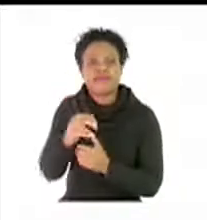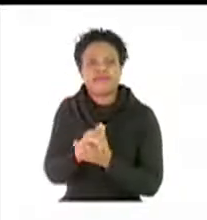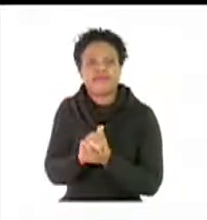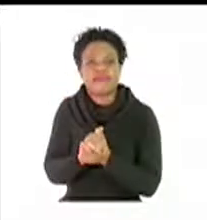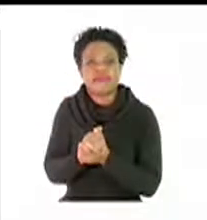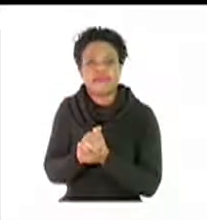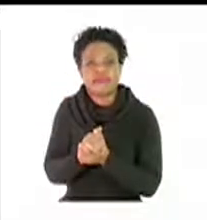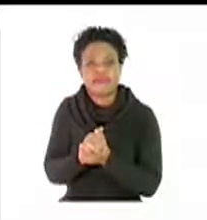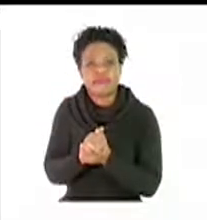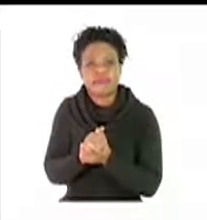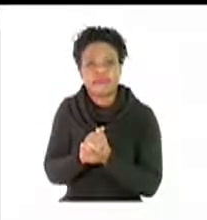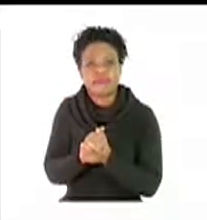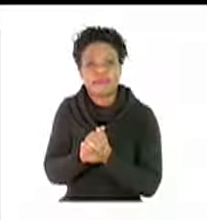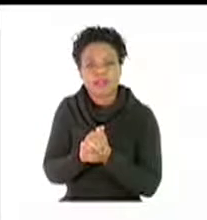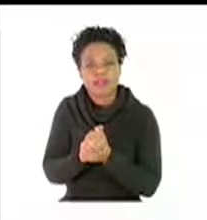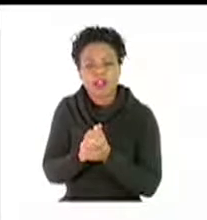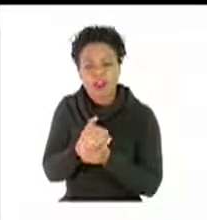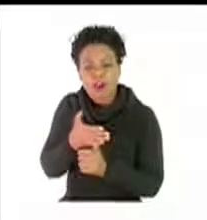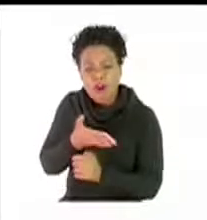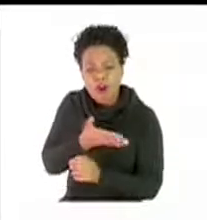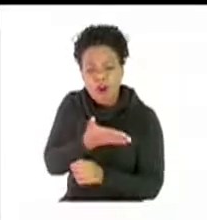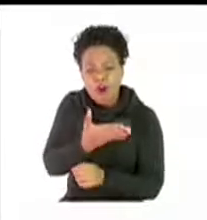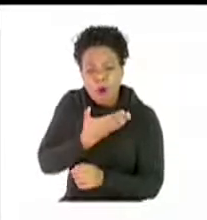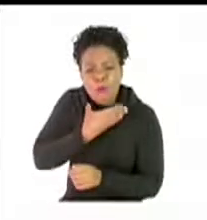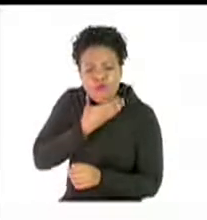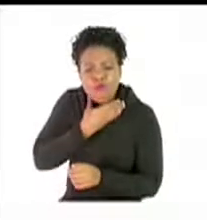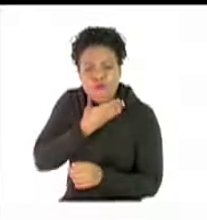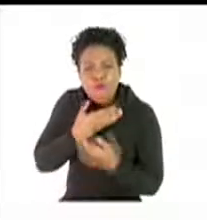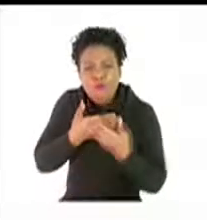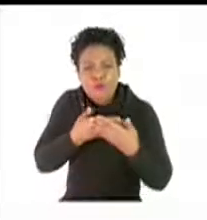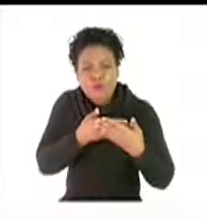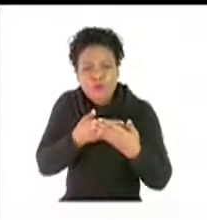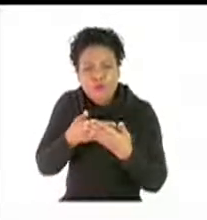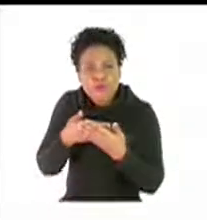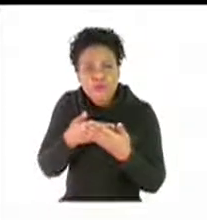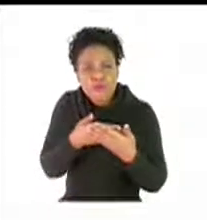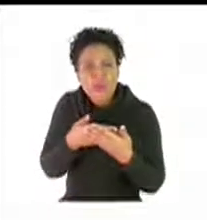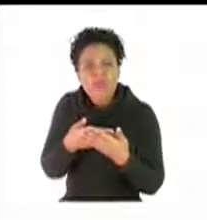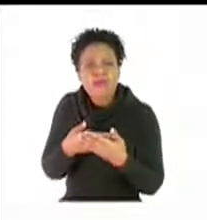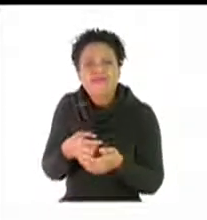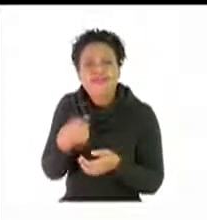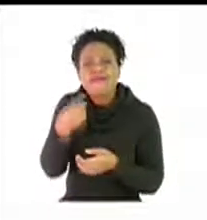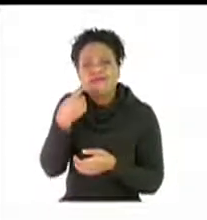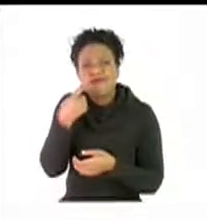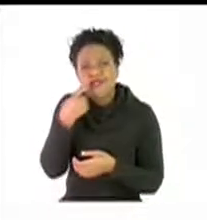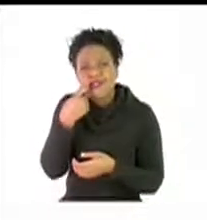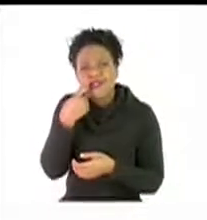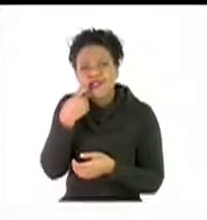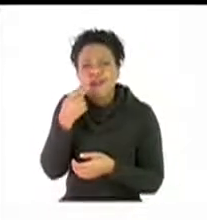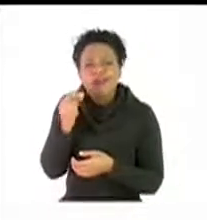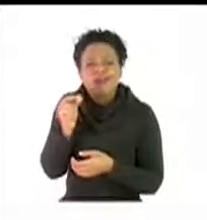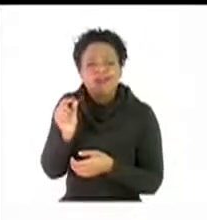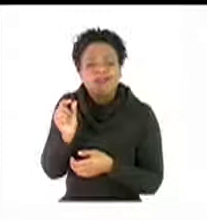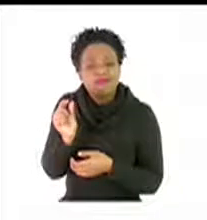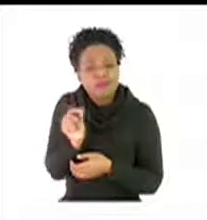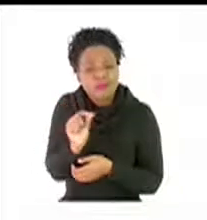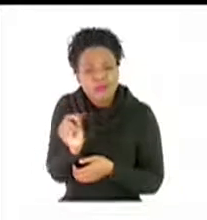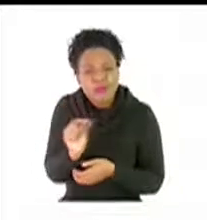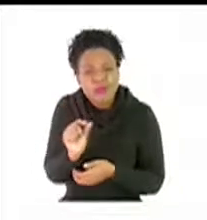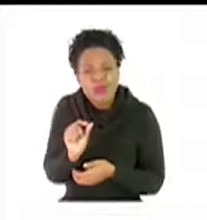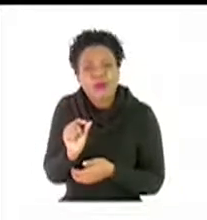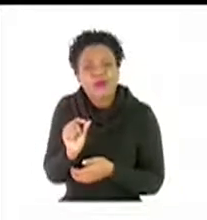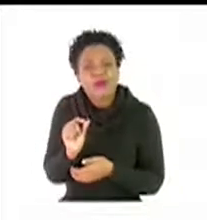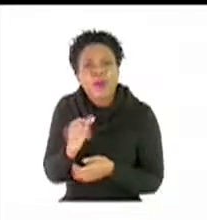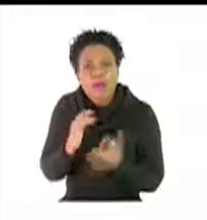All the tadpoles and fry along the bank were shocked at the arrival of the